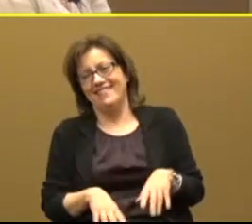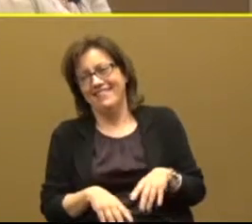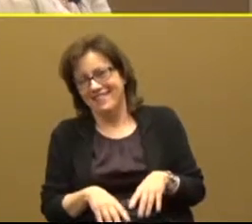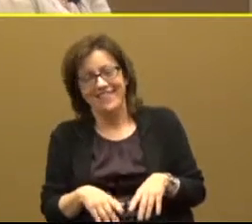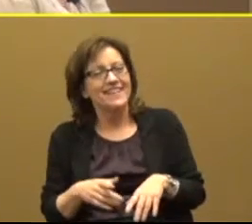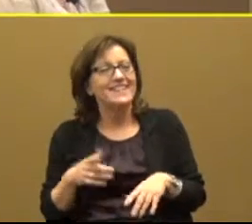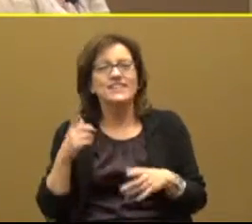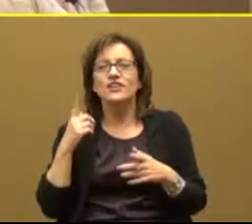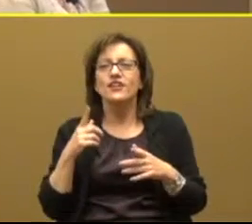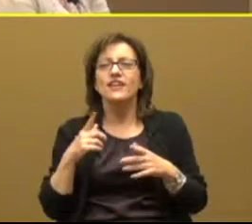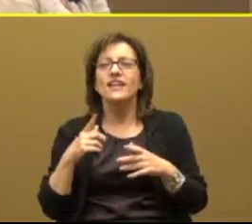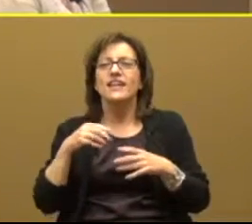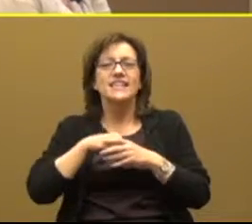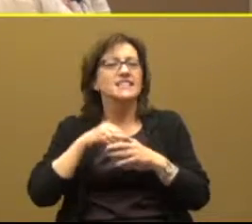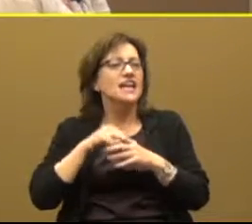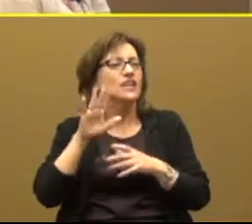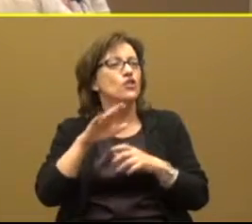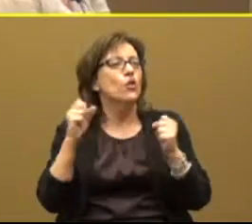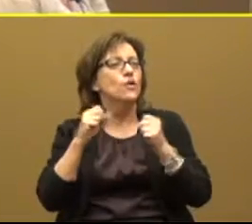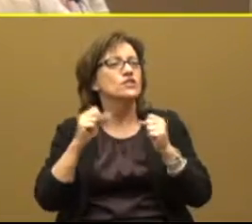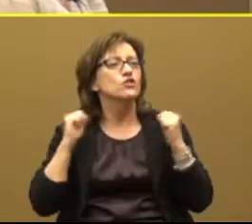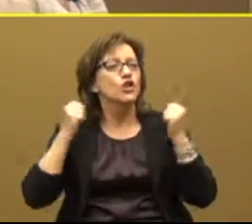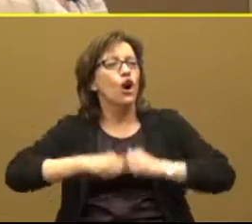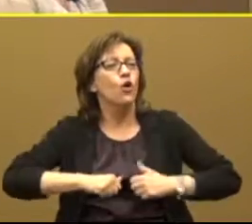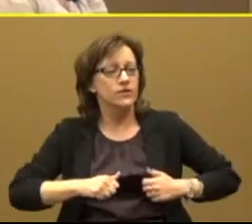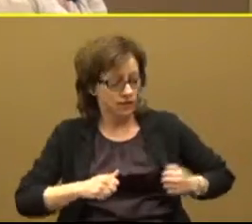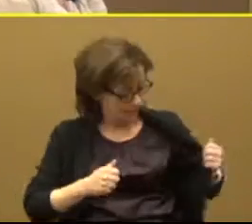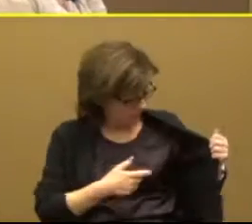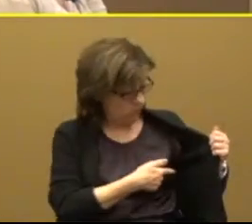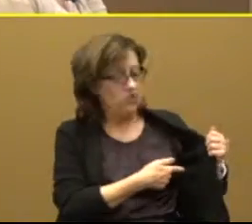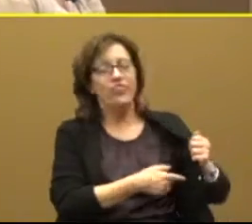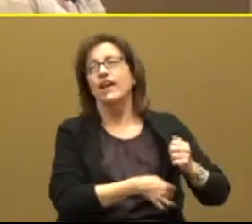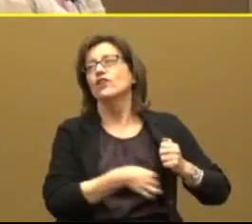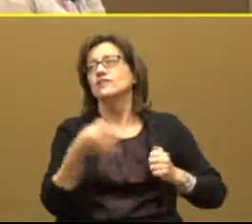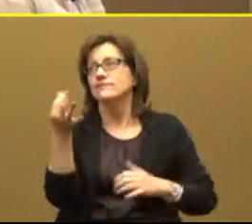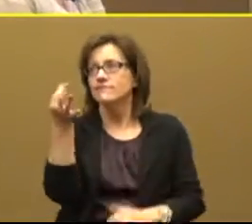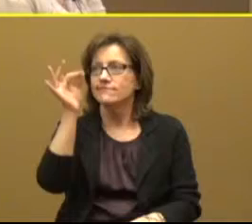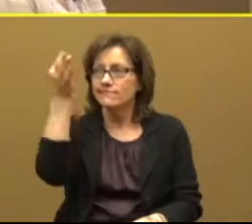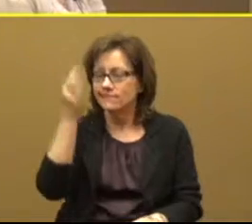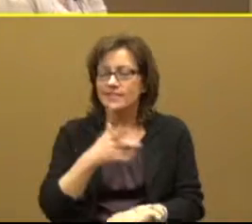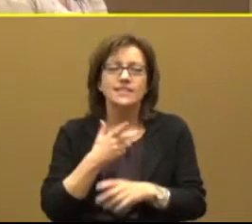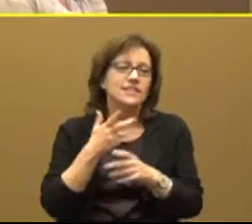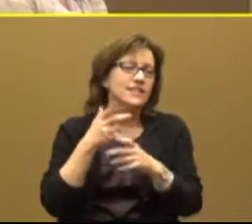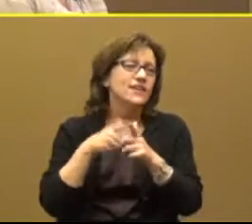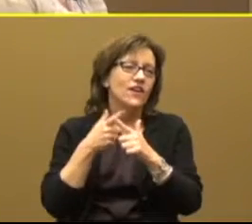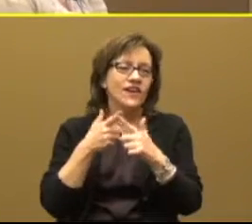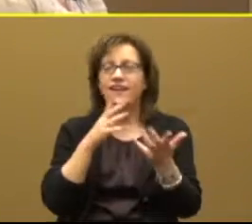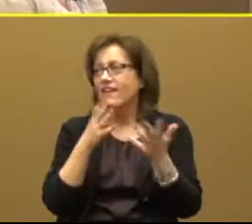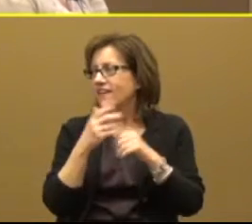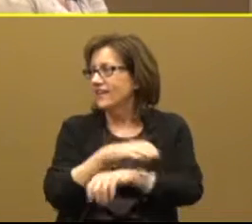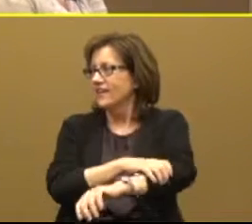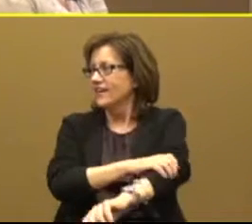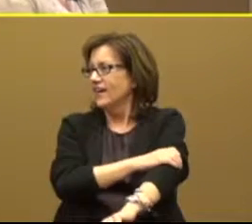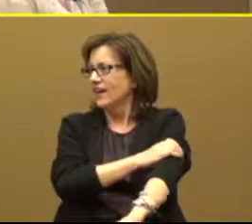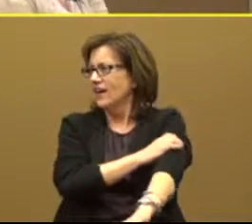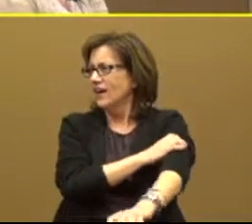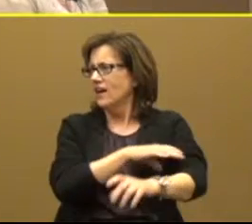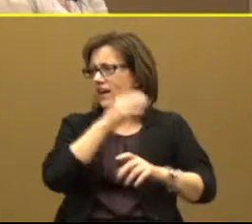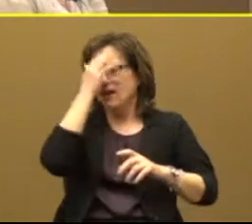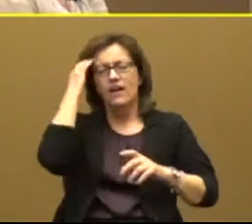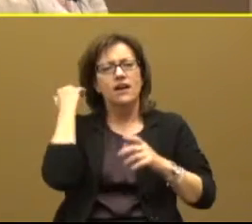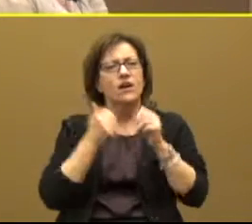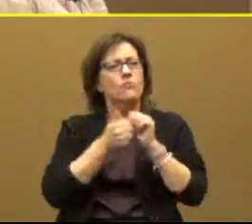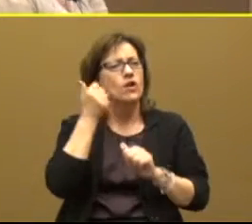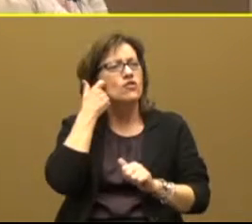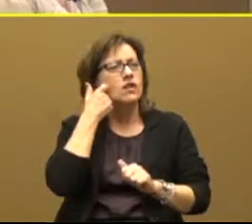winter coat. And then prepare a container to house supplies. I mean, most recently we